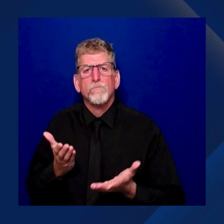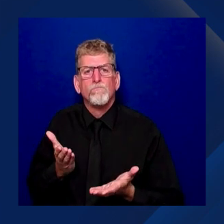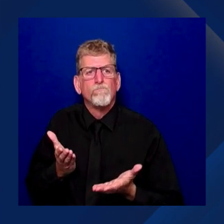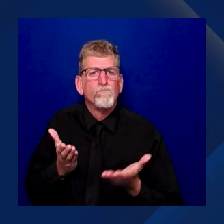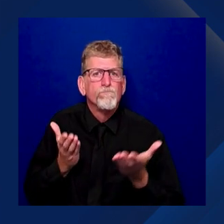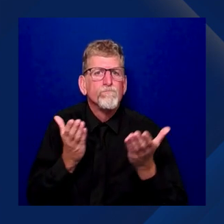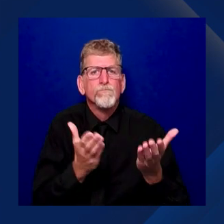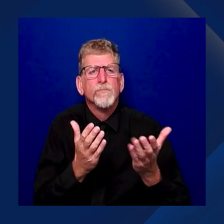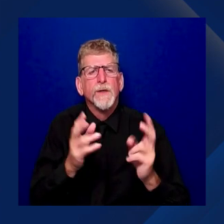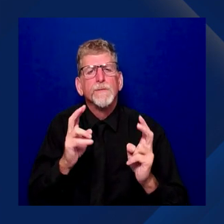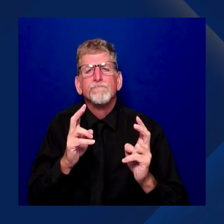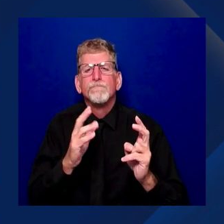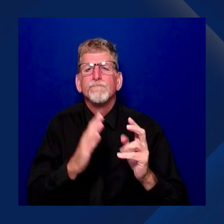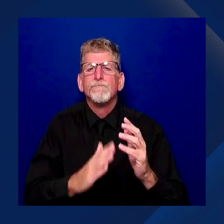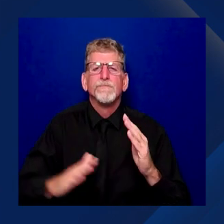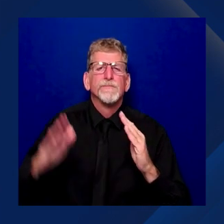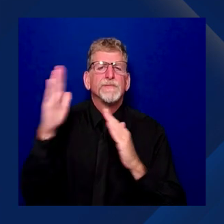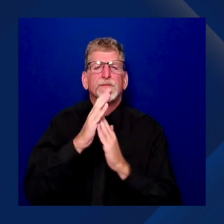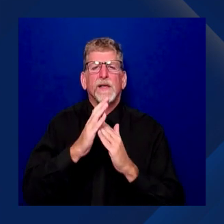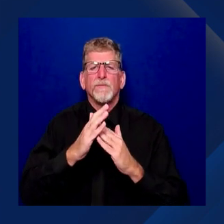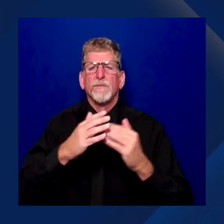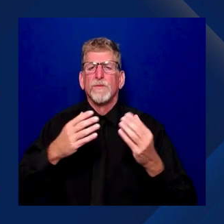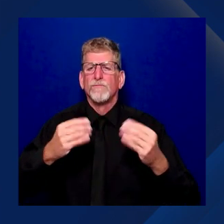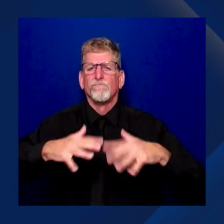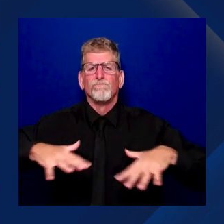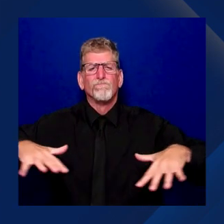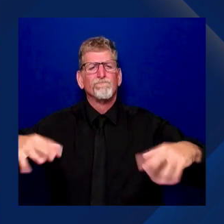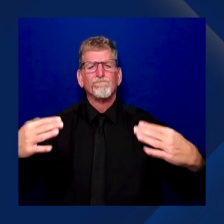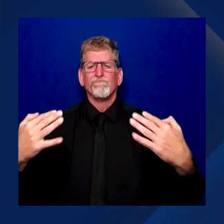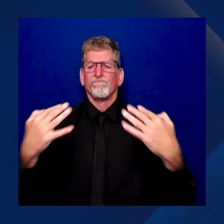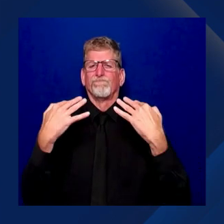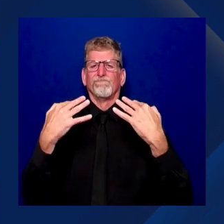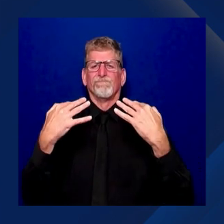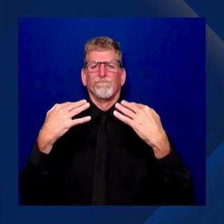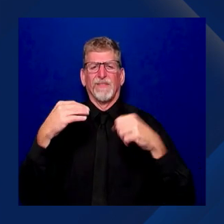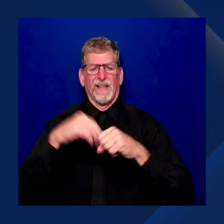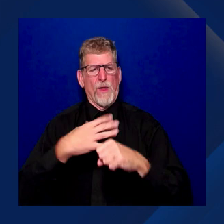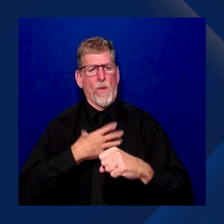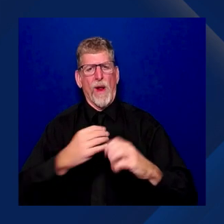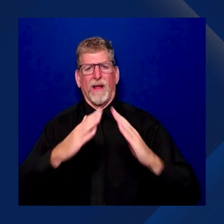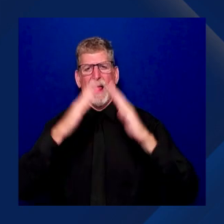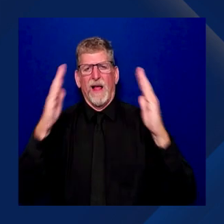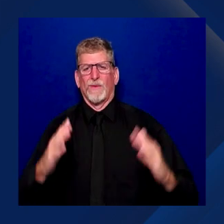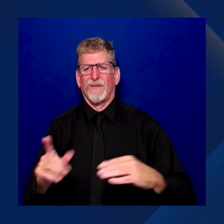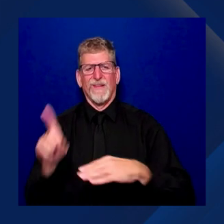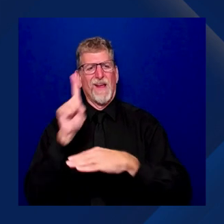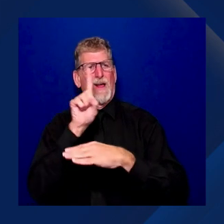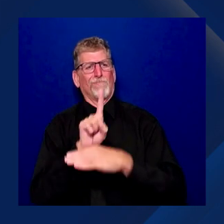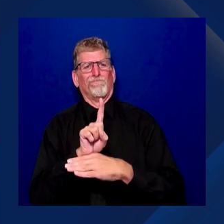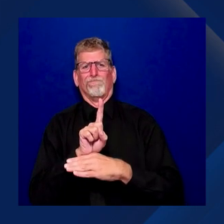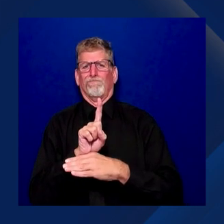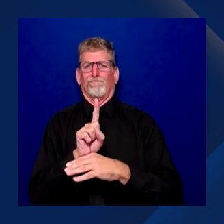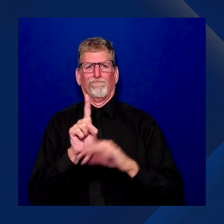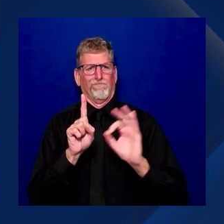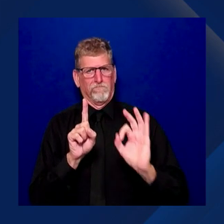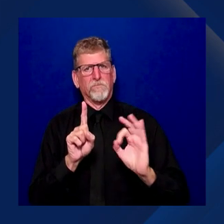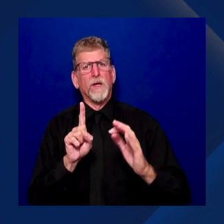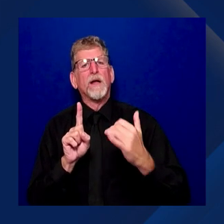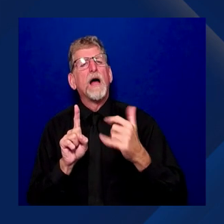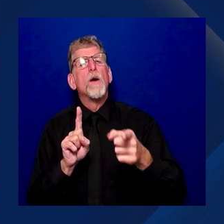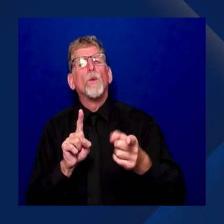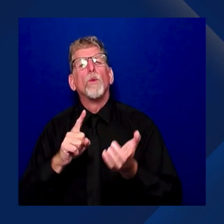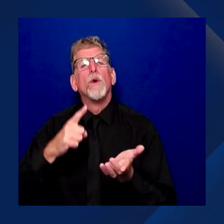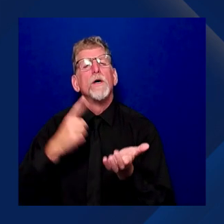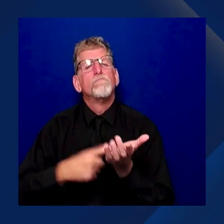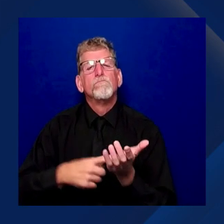conversation on the stage in the White House. Yes. Let's talk about what the future can look like and what